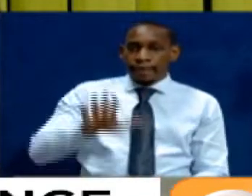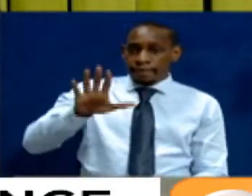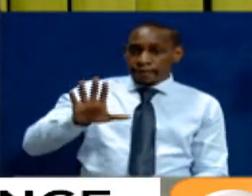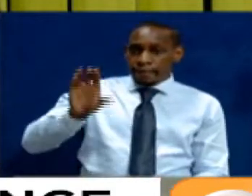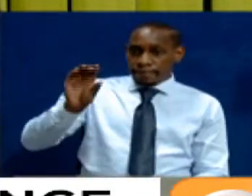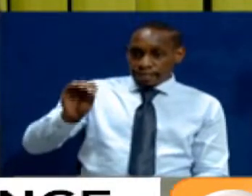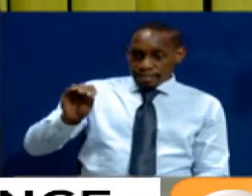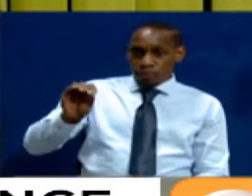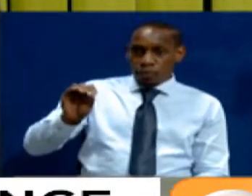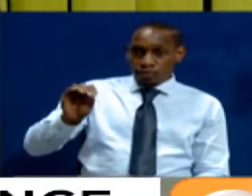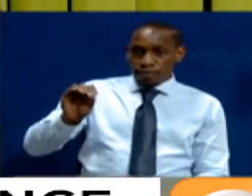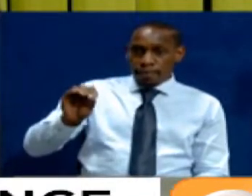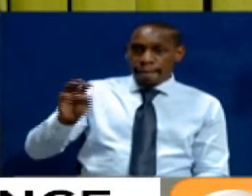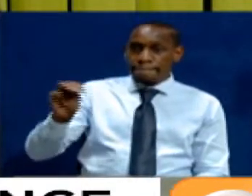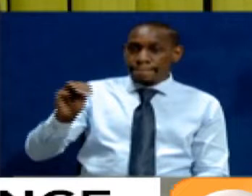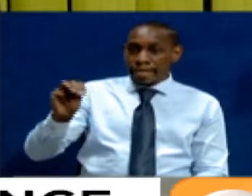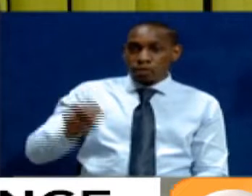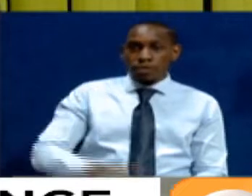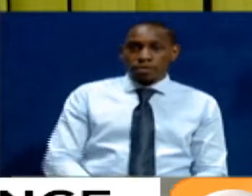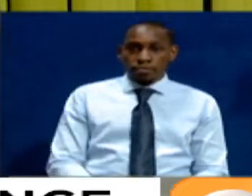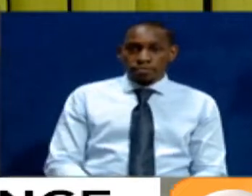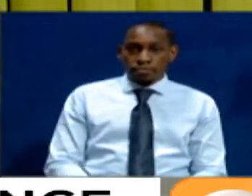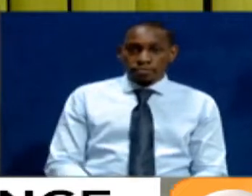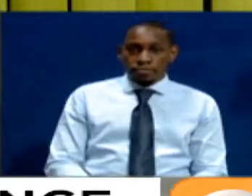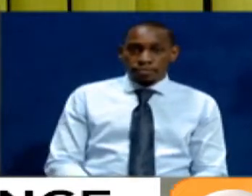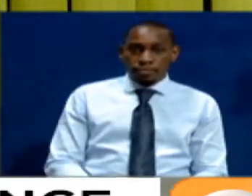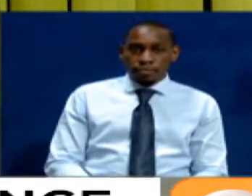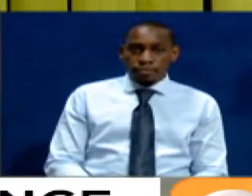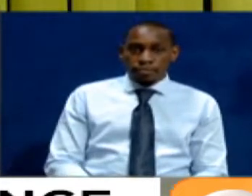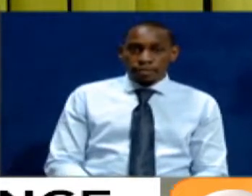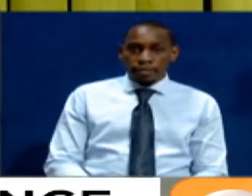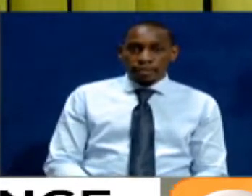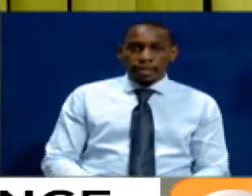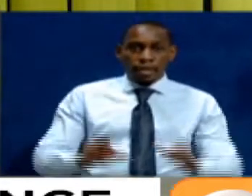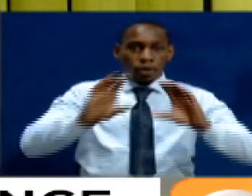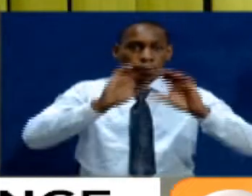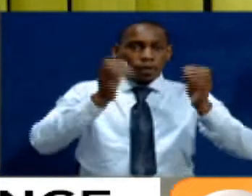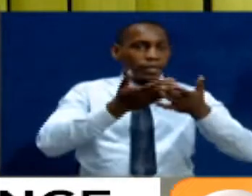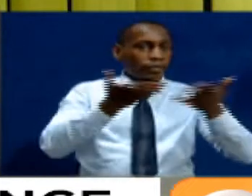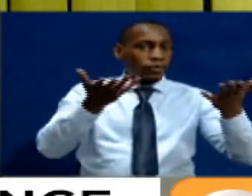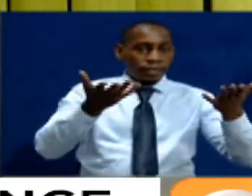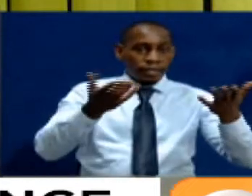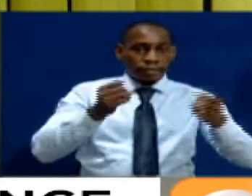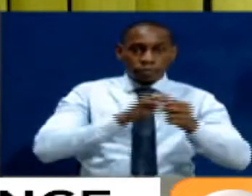50 million. Leave alone, now in the whole world with this